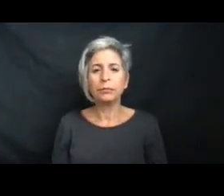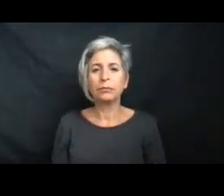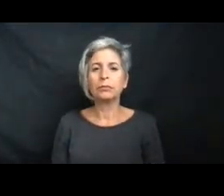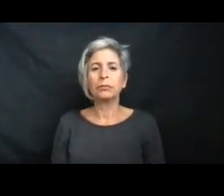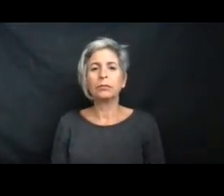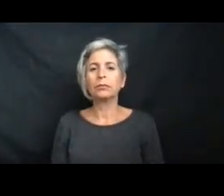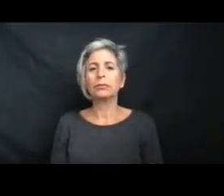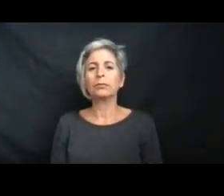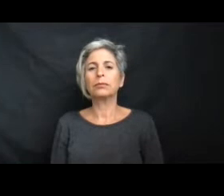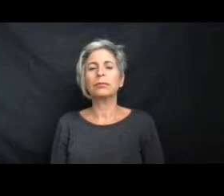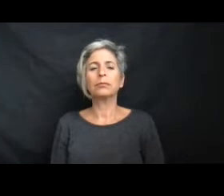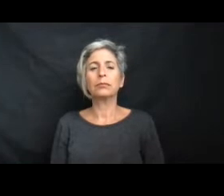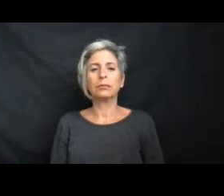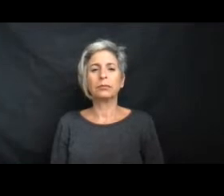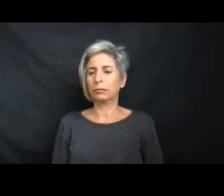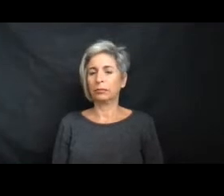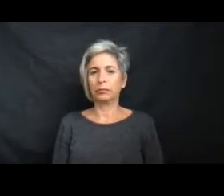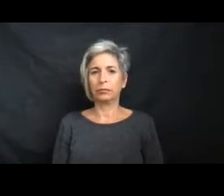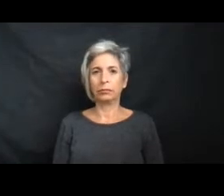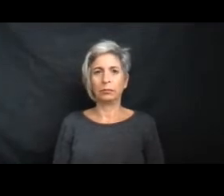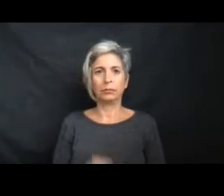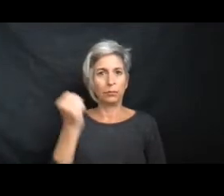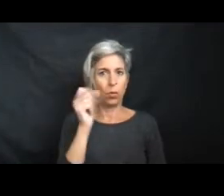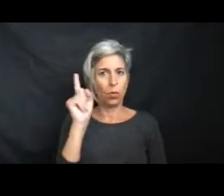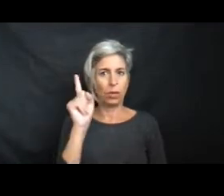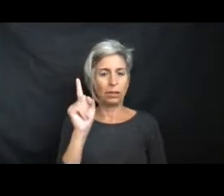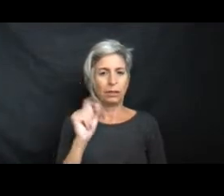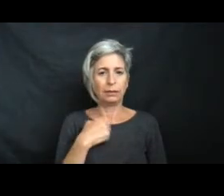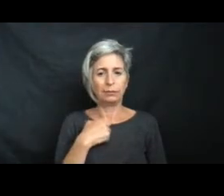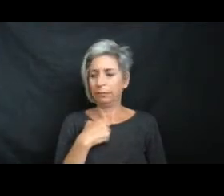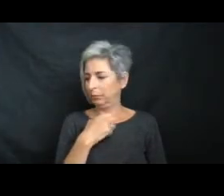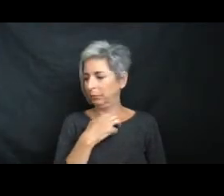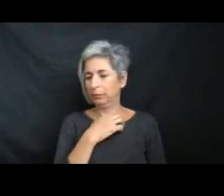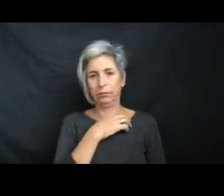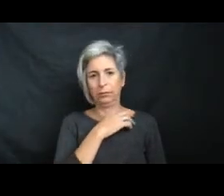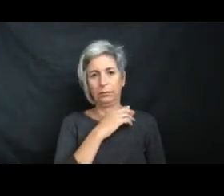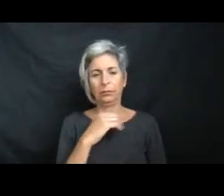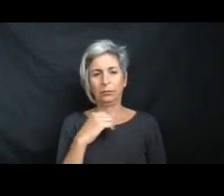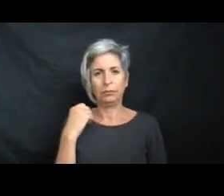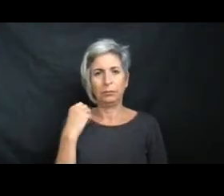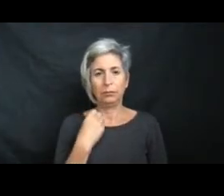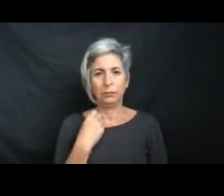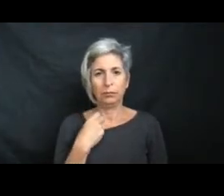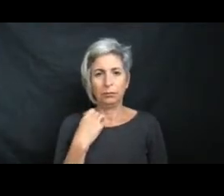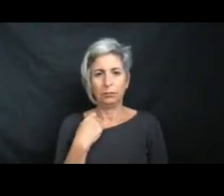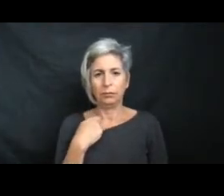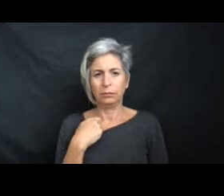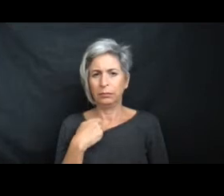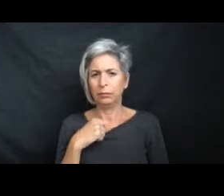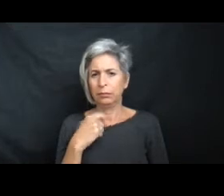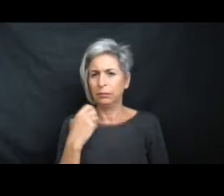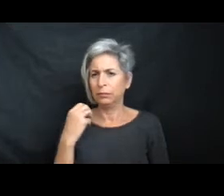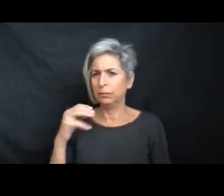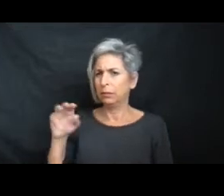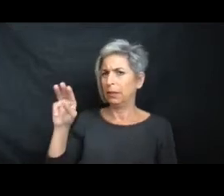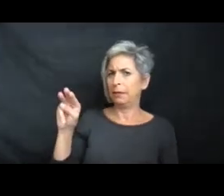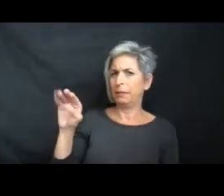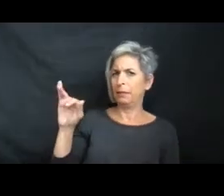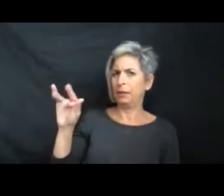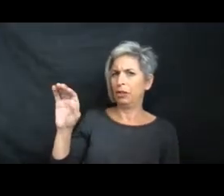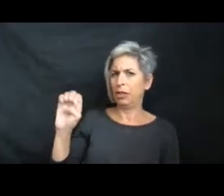Oh, 1 second, my page just changed. Michelle, Yes? we have a